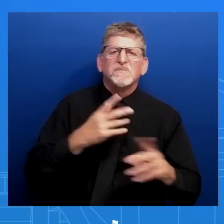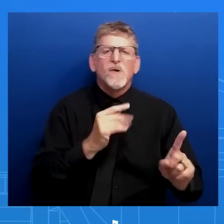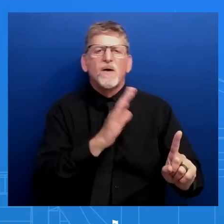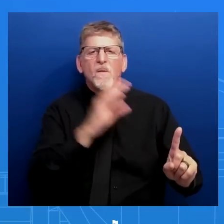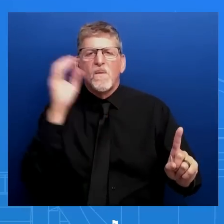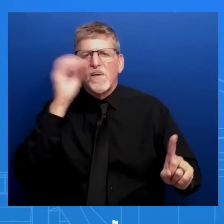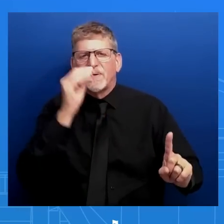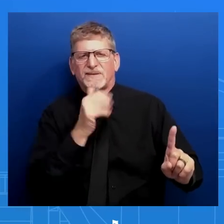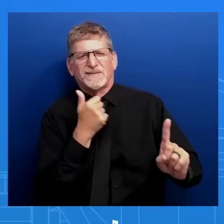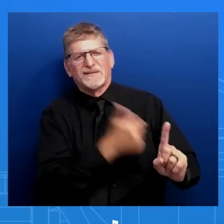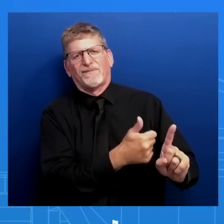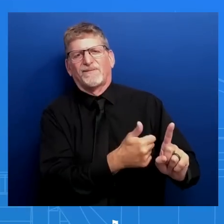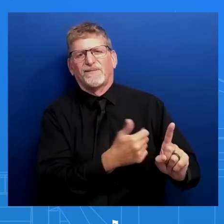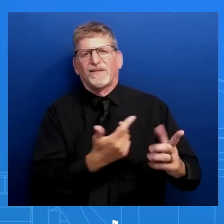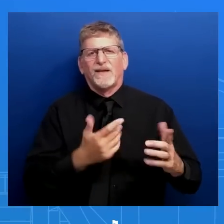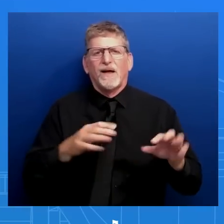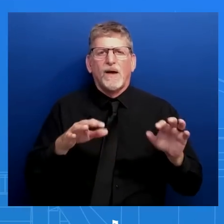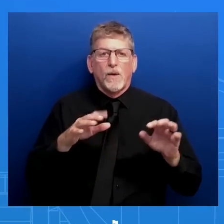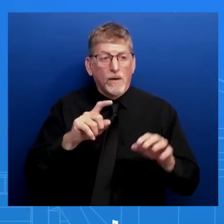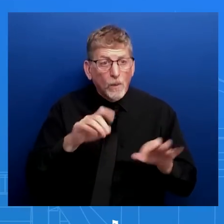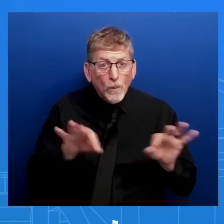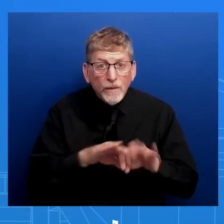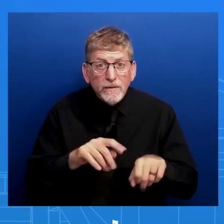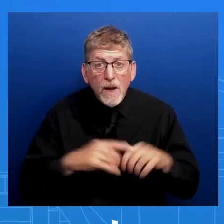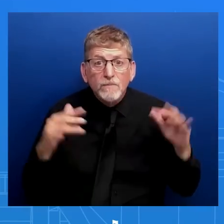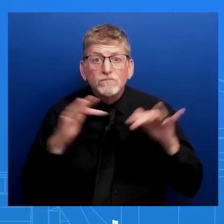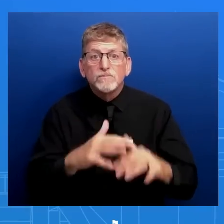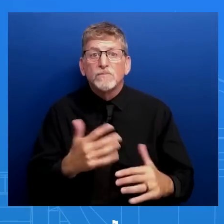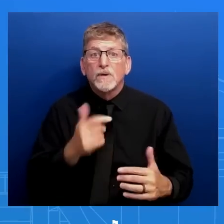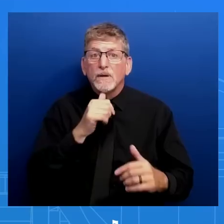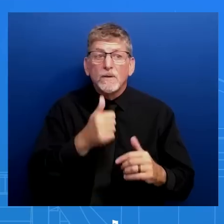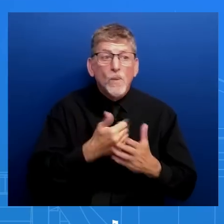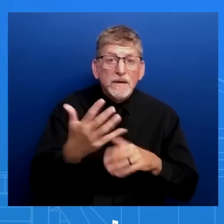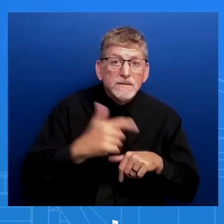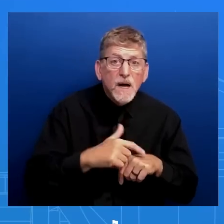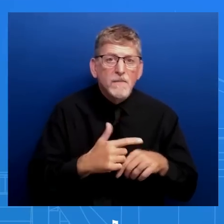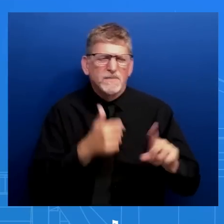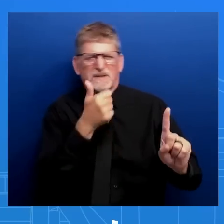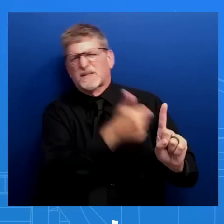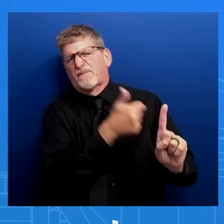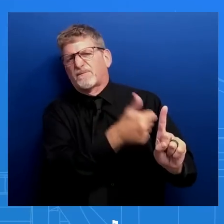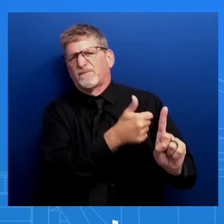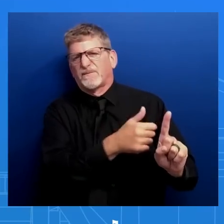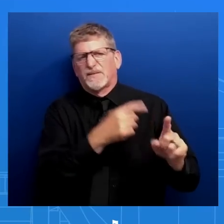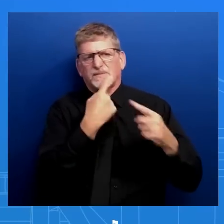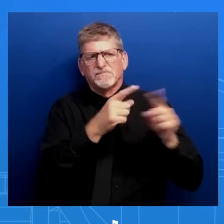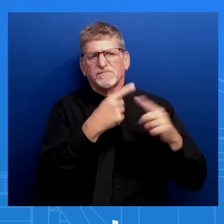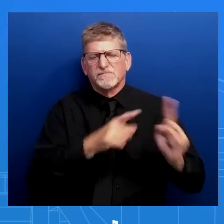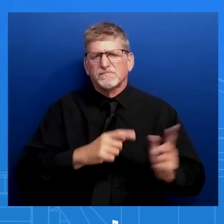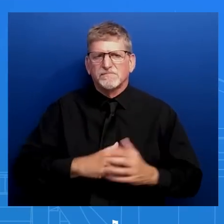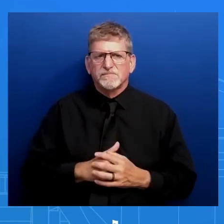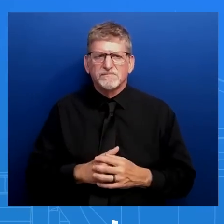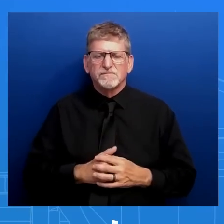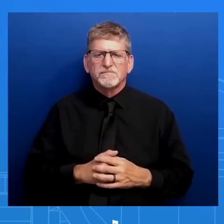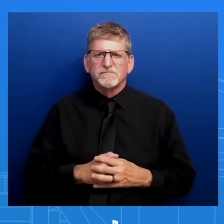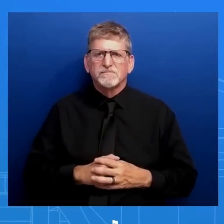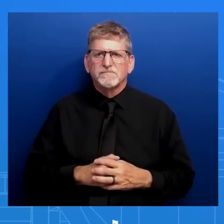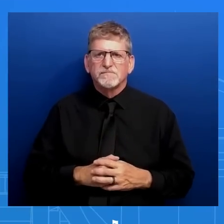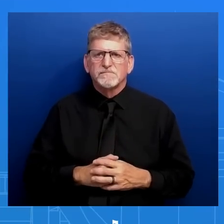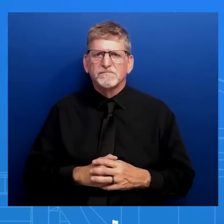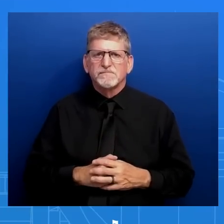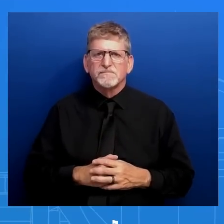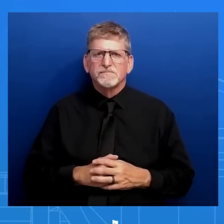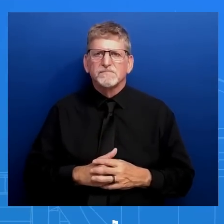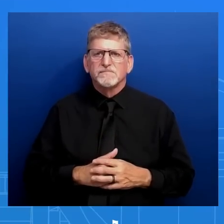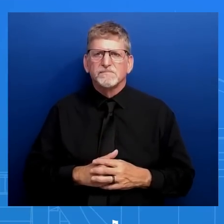discussion. Thank you, Karine. Thank you, Admiral. What does the White House make of, it's on the Middle East, what does the White House